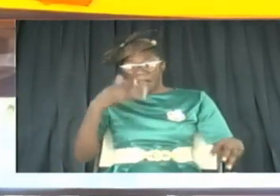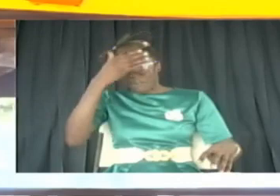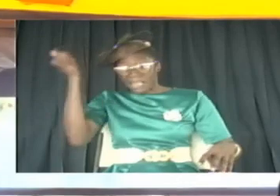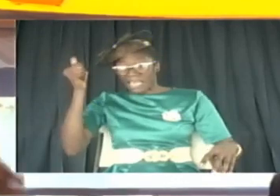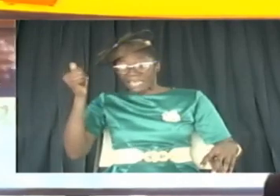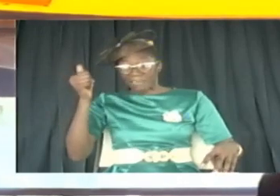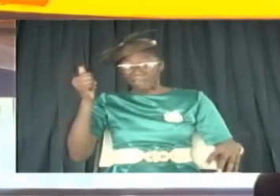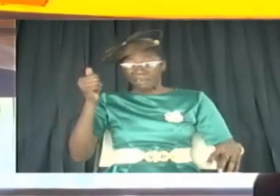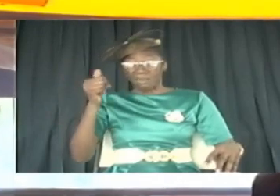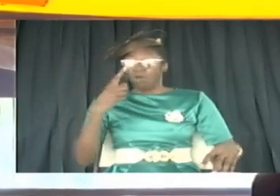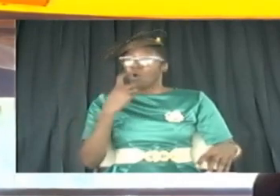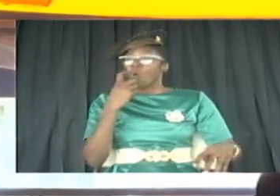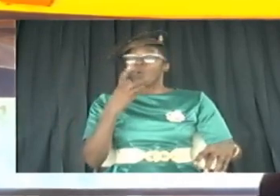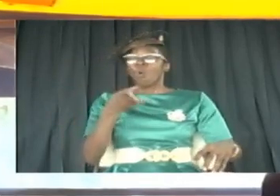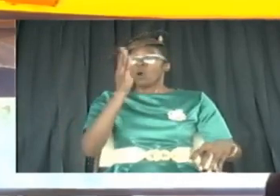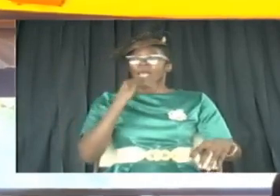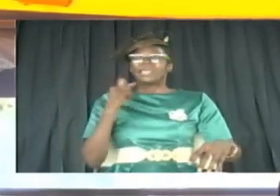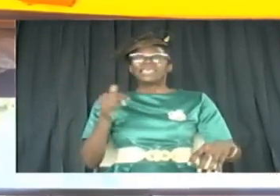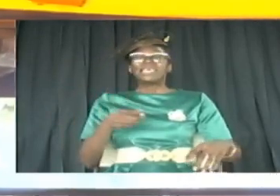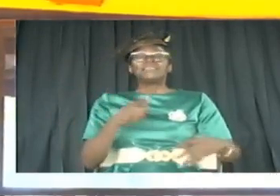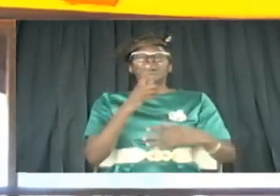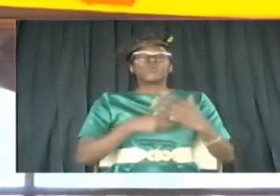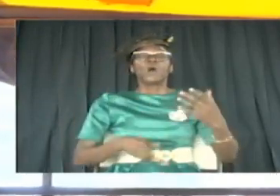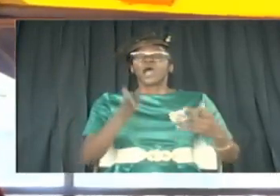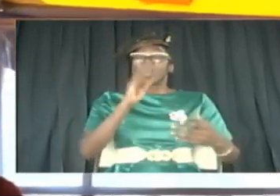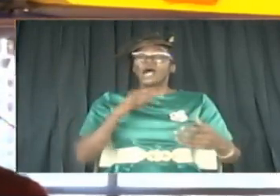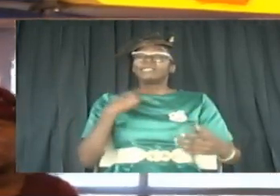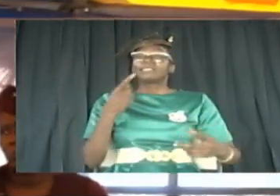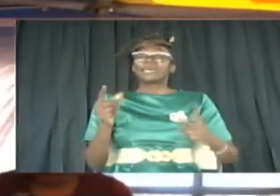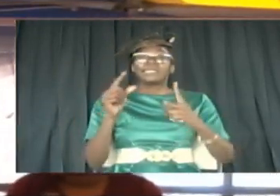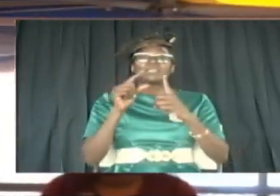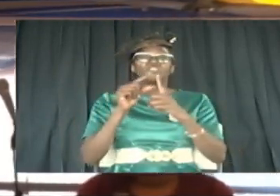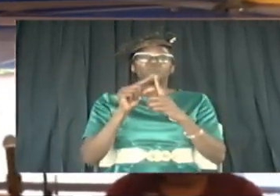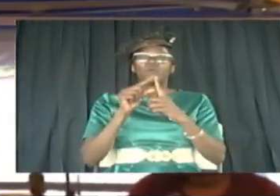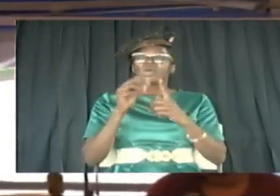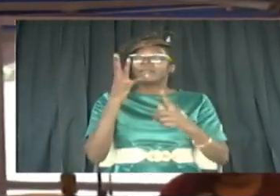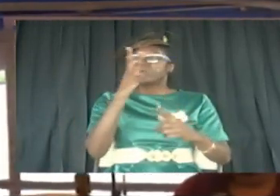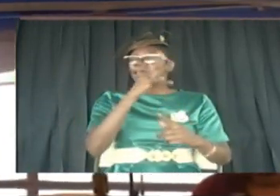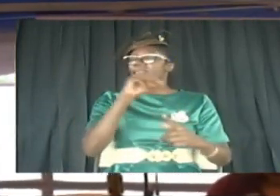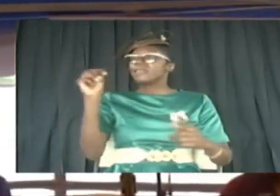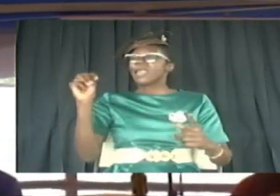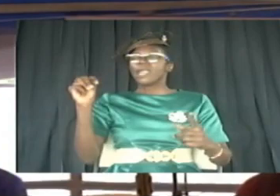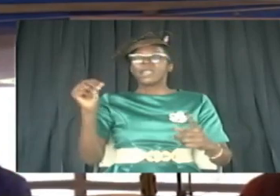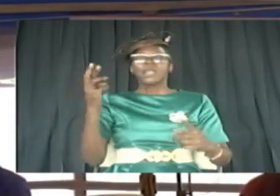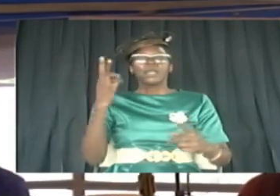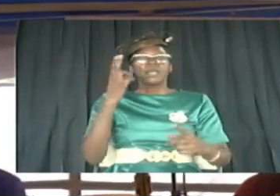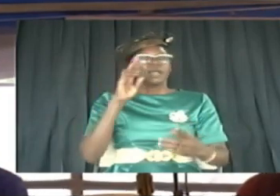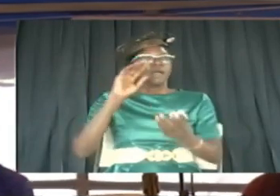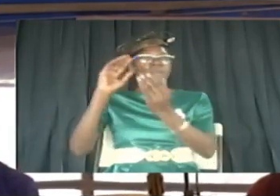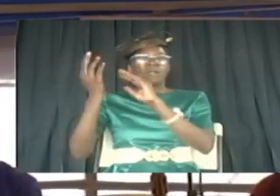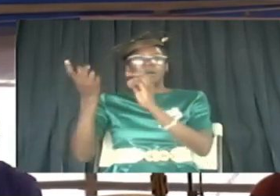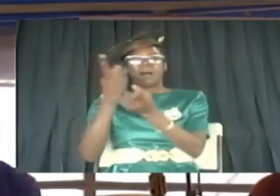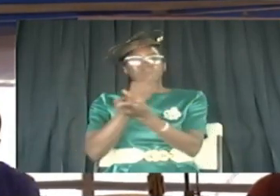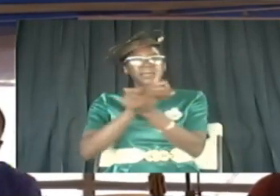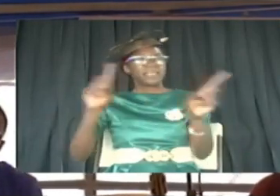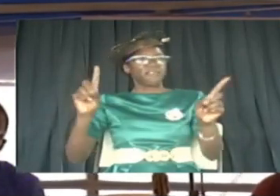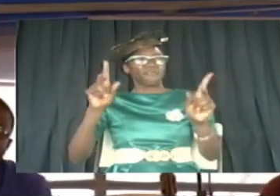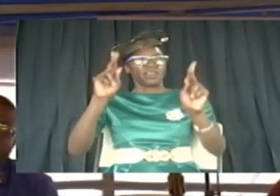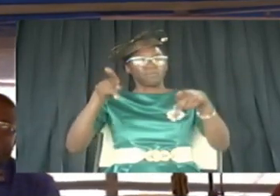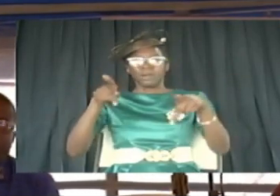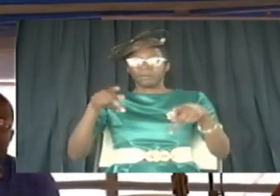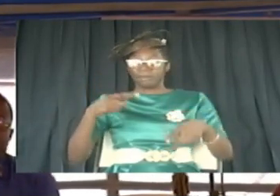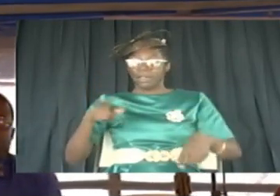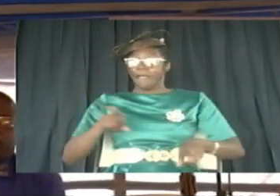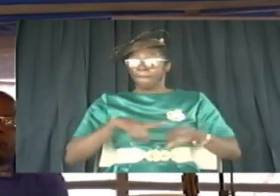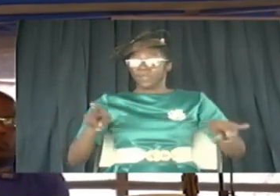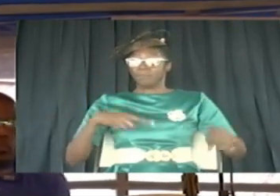is and what God said in his word. And they will be a different set of people. But I'm telling you